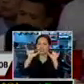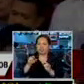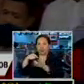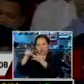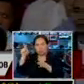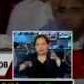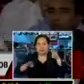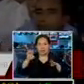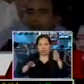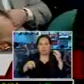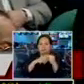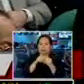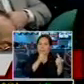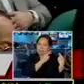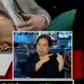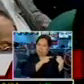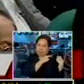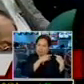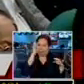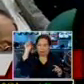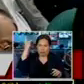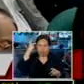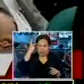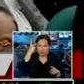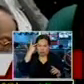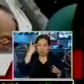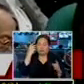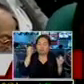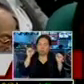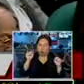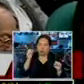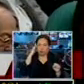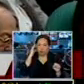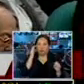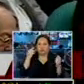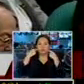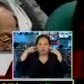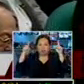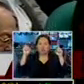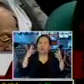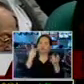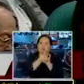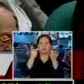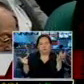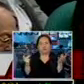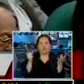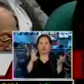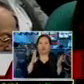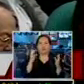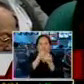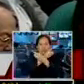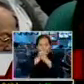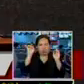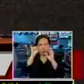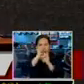public accountability may spell the success or failure of our democratic